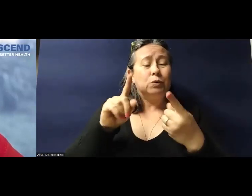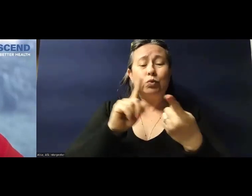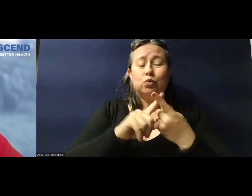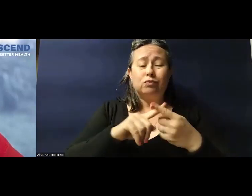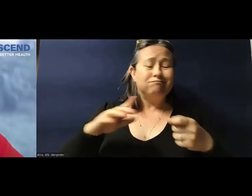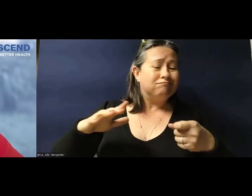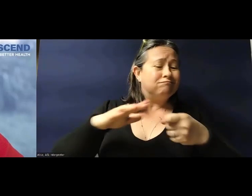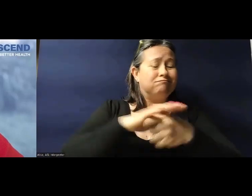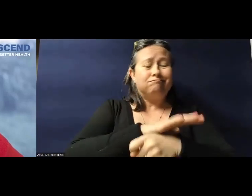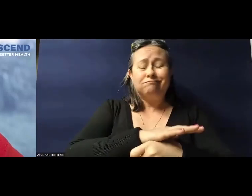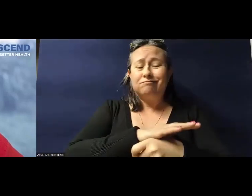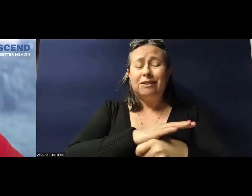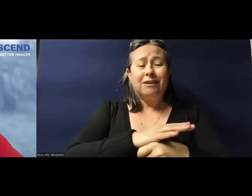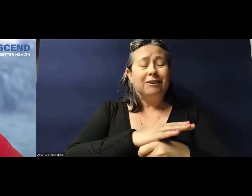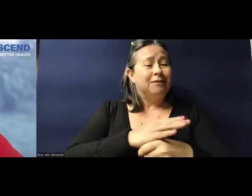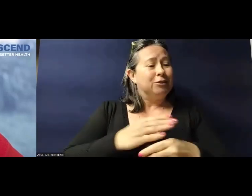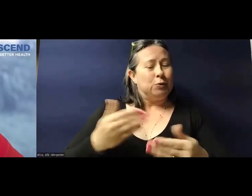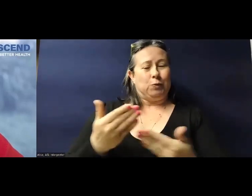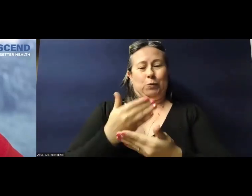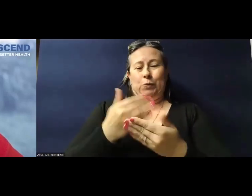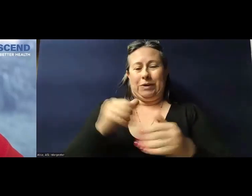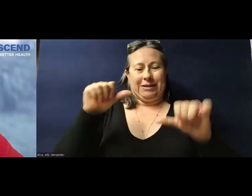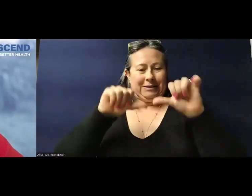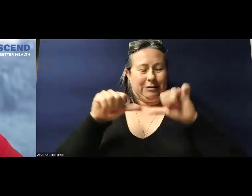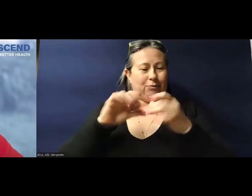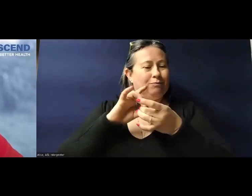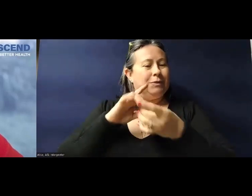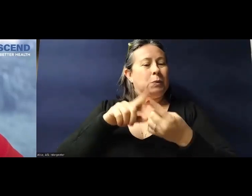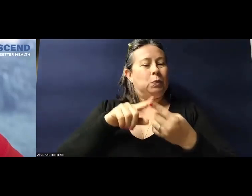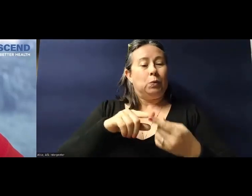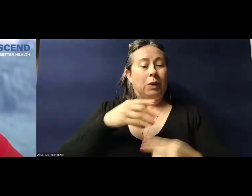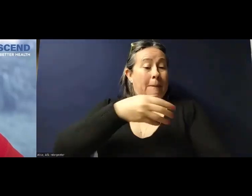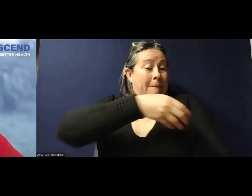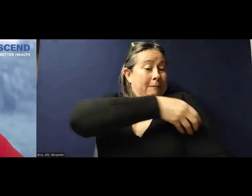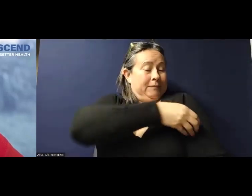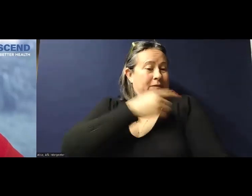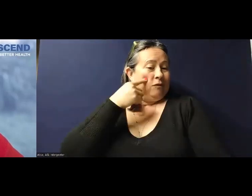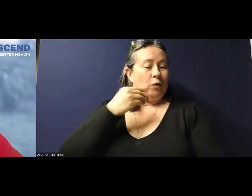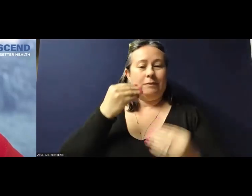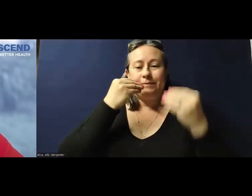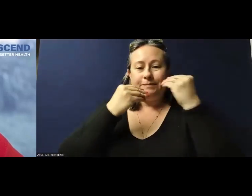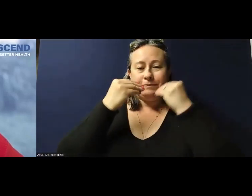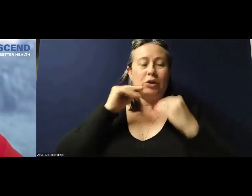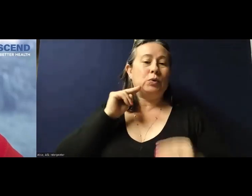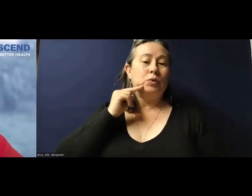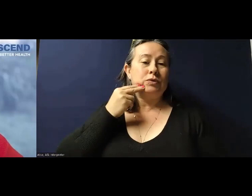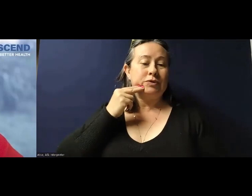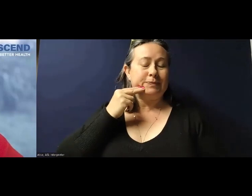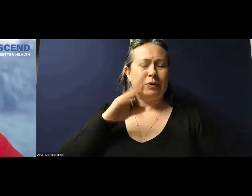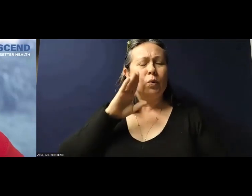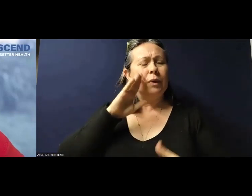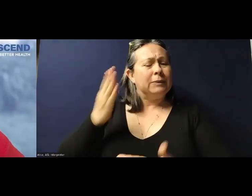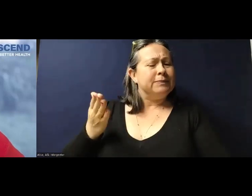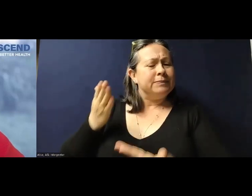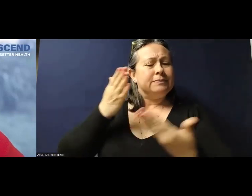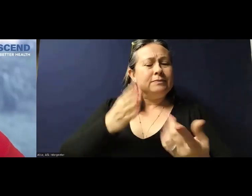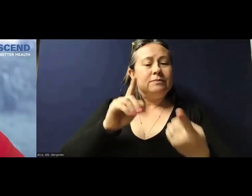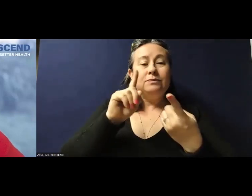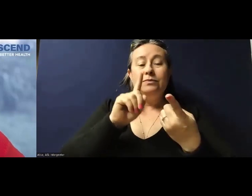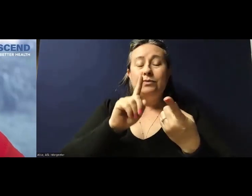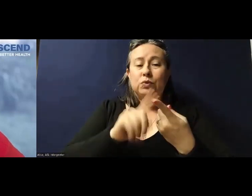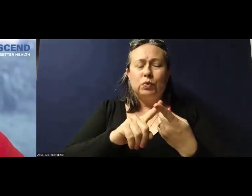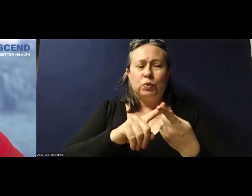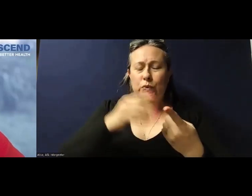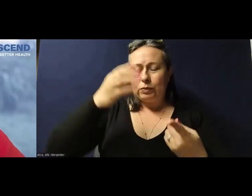comprehensive, cutting-edge science on the power of nutrition. It will bring existing knowledge into clearer focus